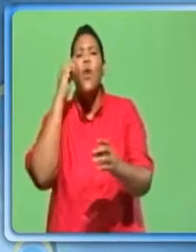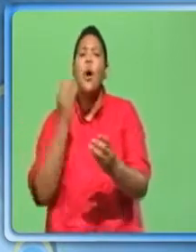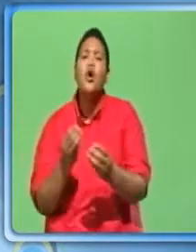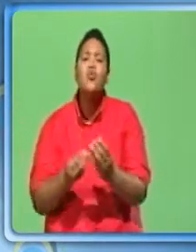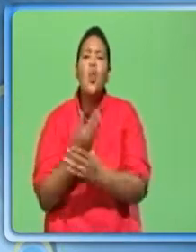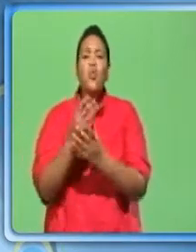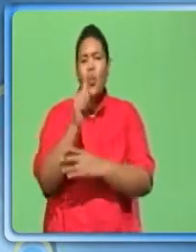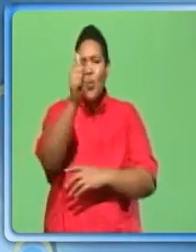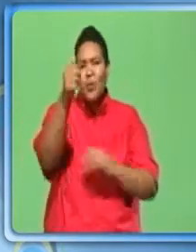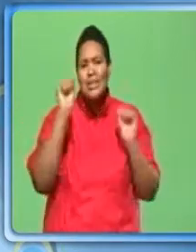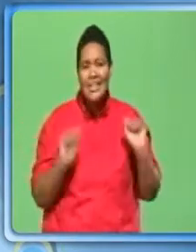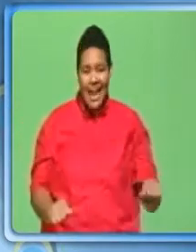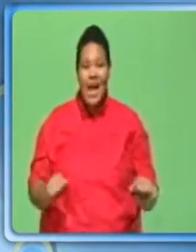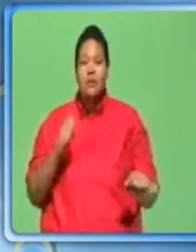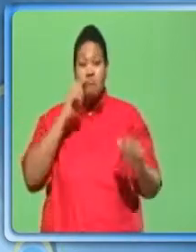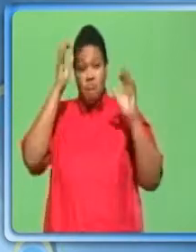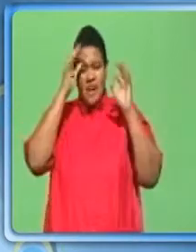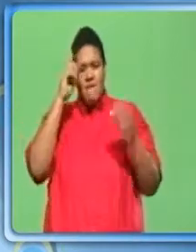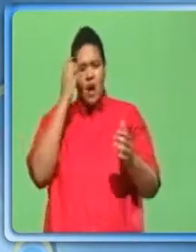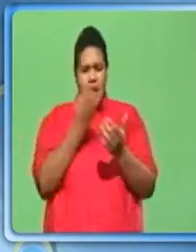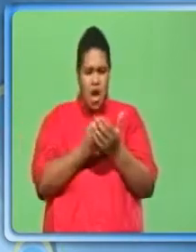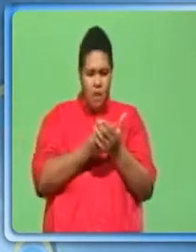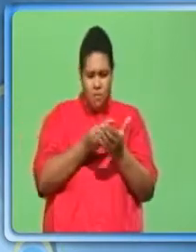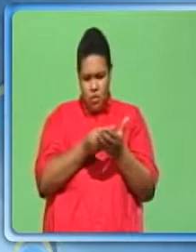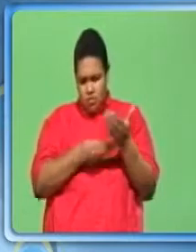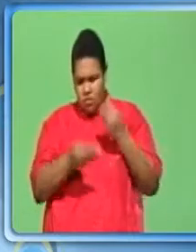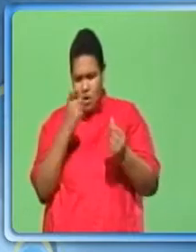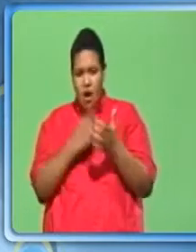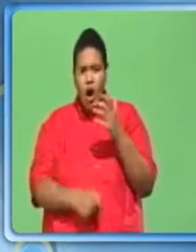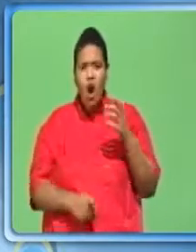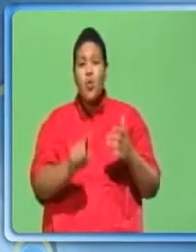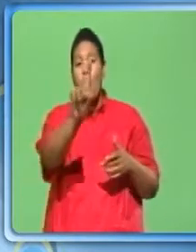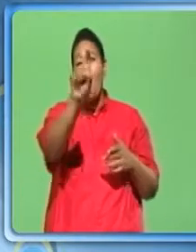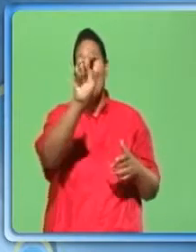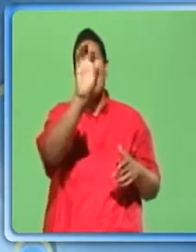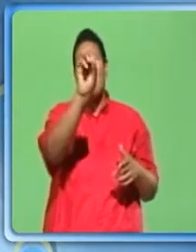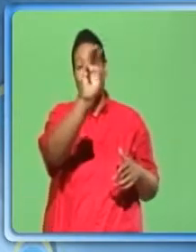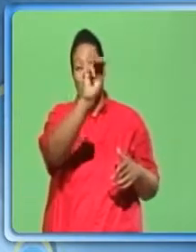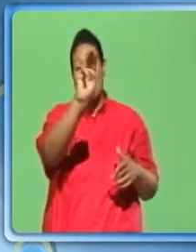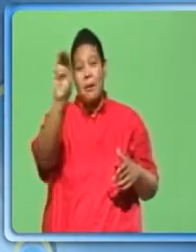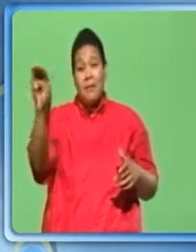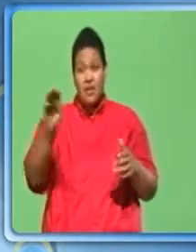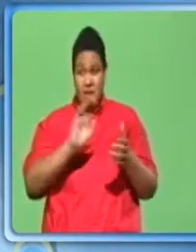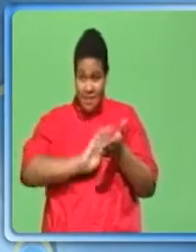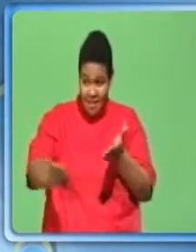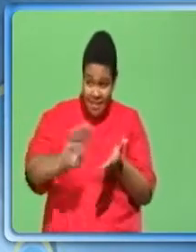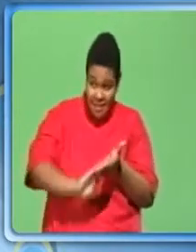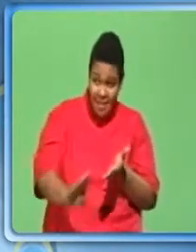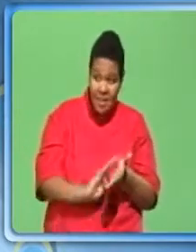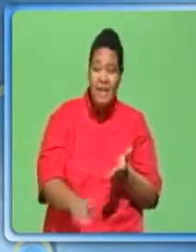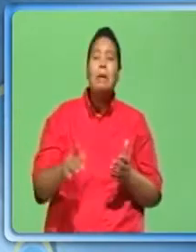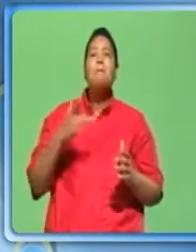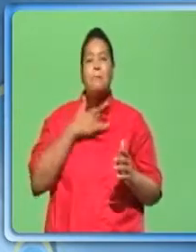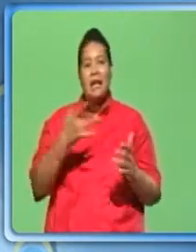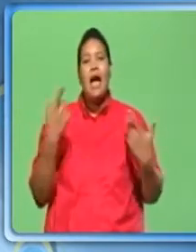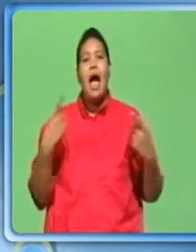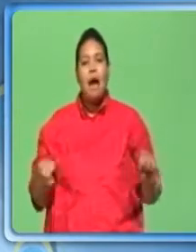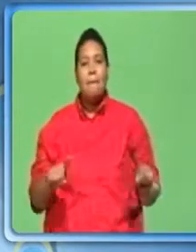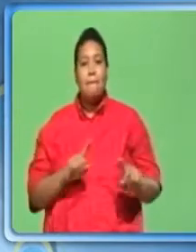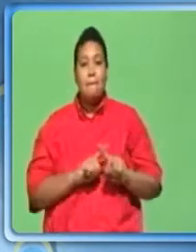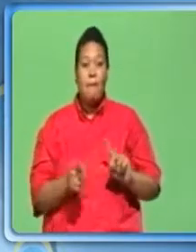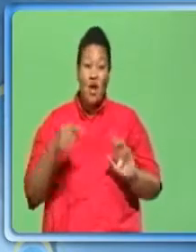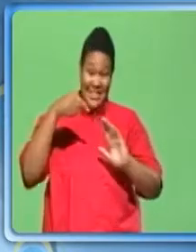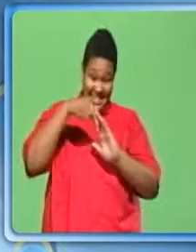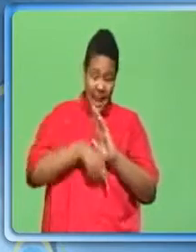be determined by overall economics. 150 millimeter stripping depth is common, but